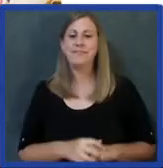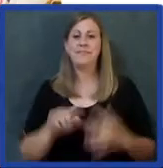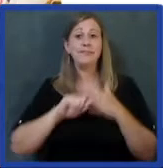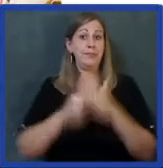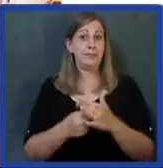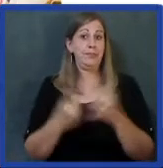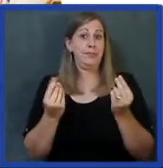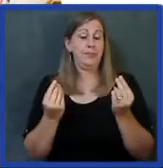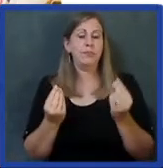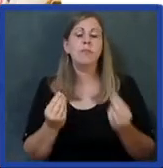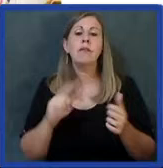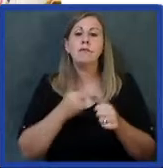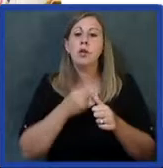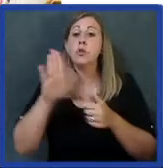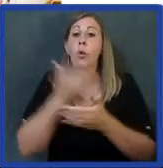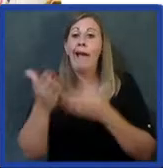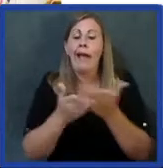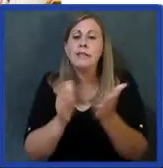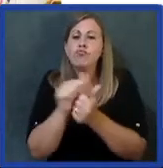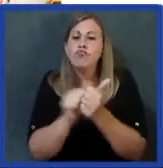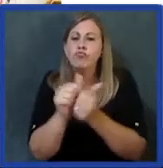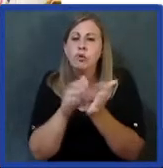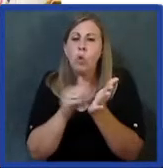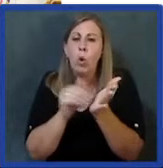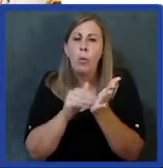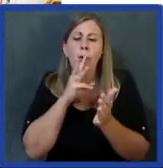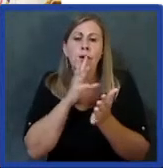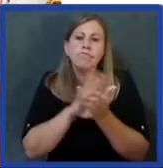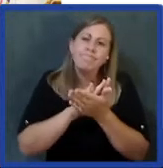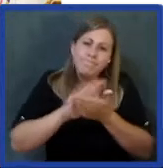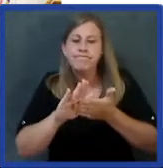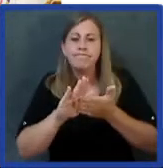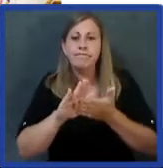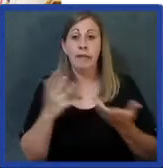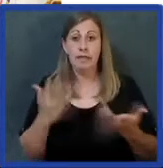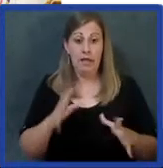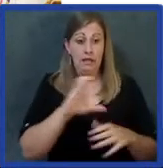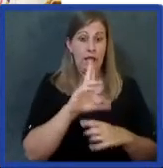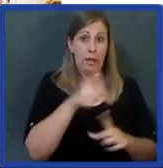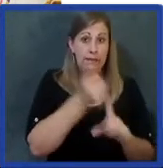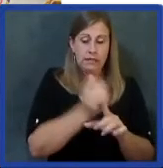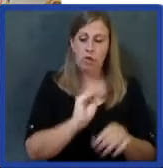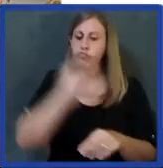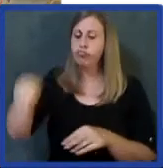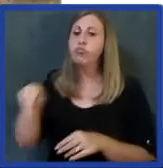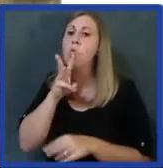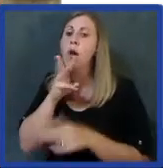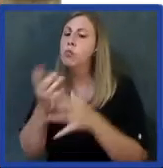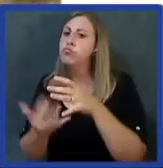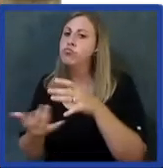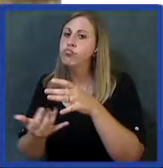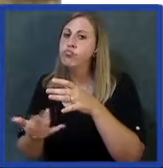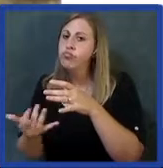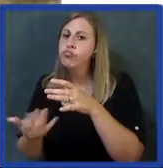water before you remove the cup from the storage bag. Next, place the cup in a pot of boiling water for 3 to